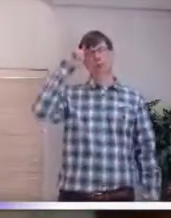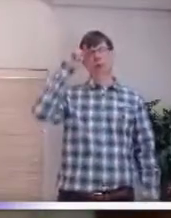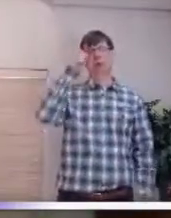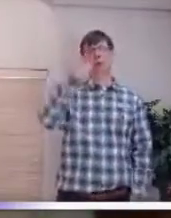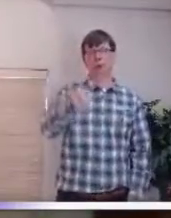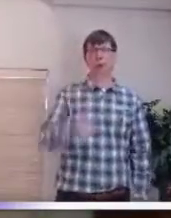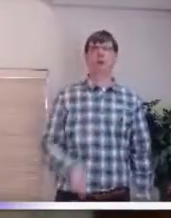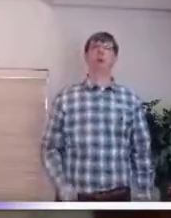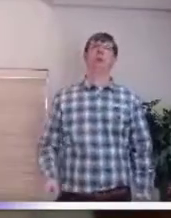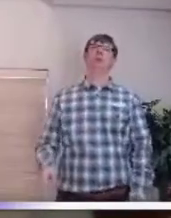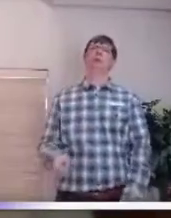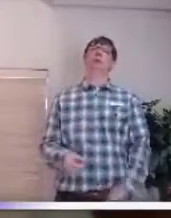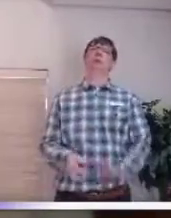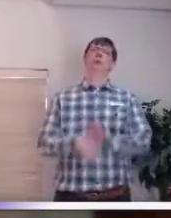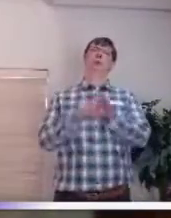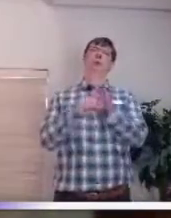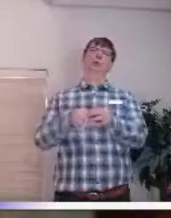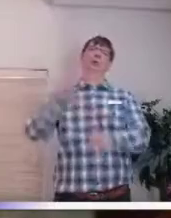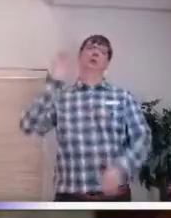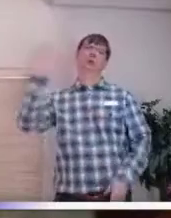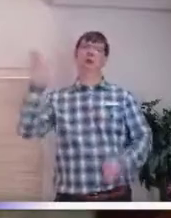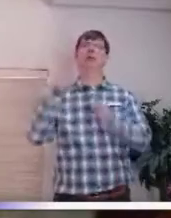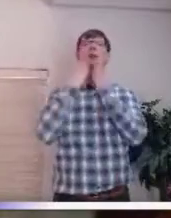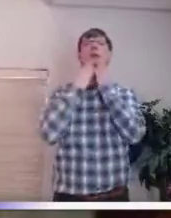for doing that. And thank you.